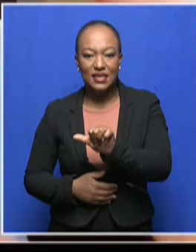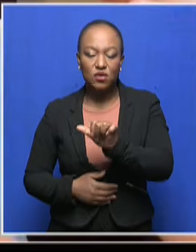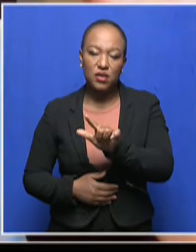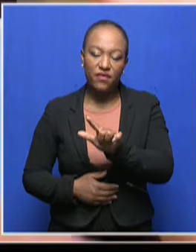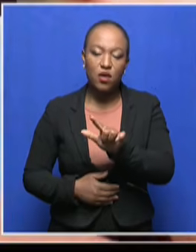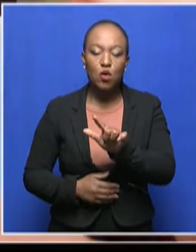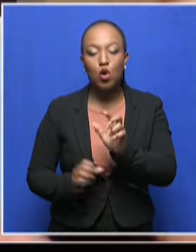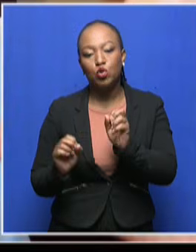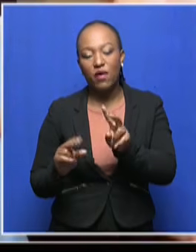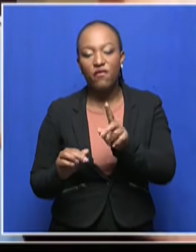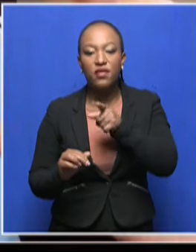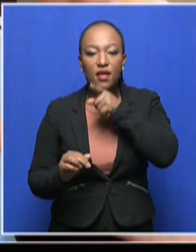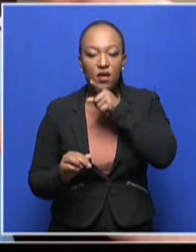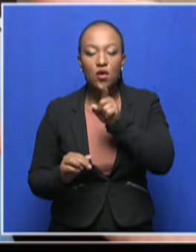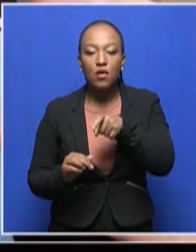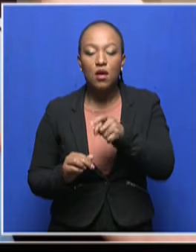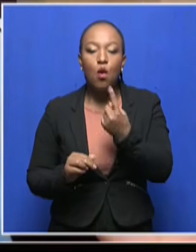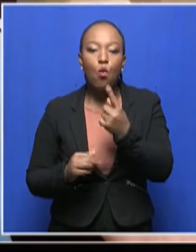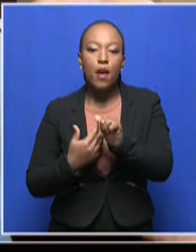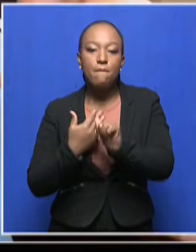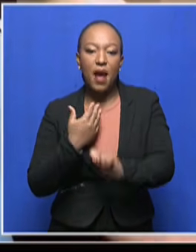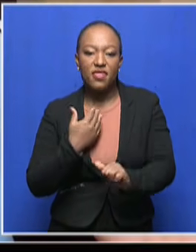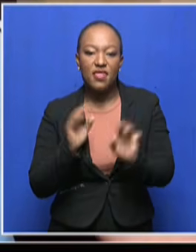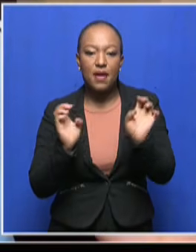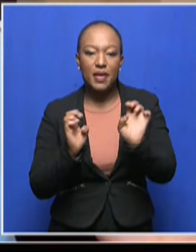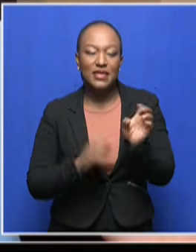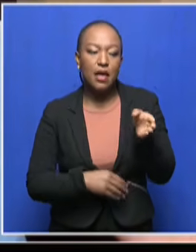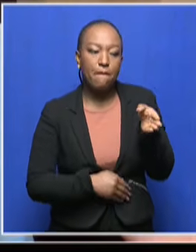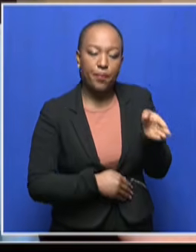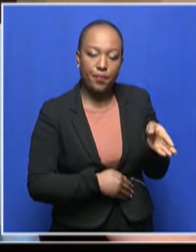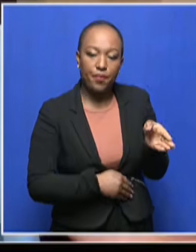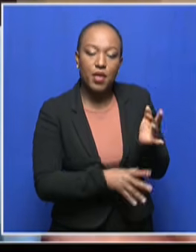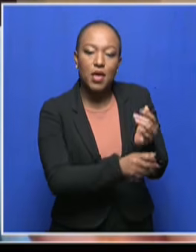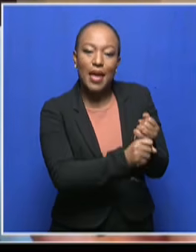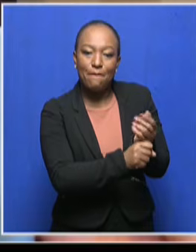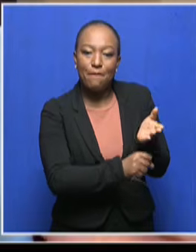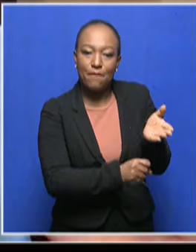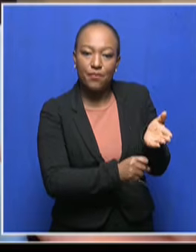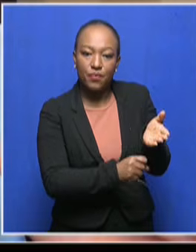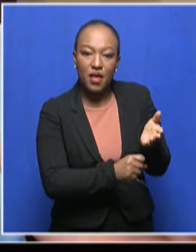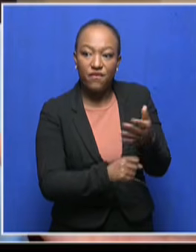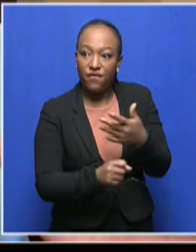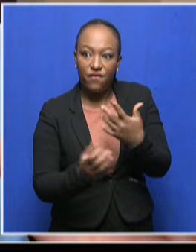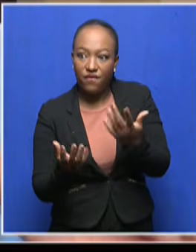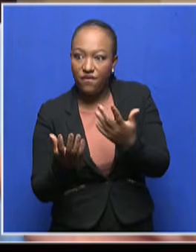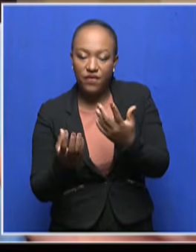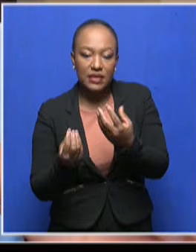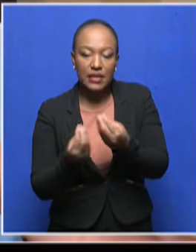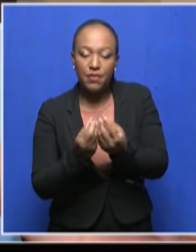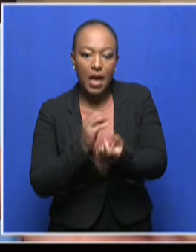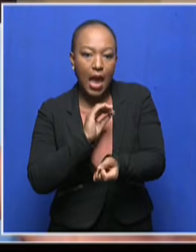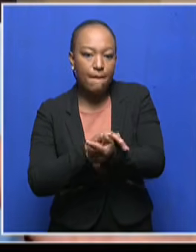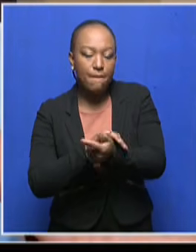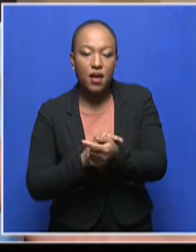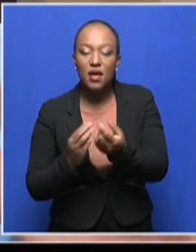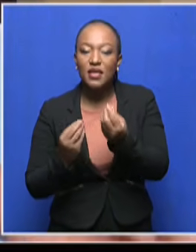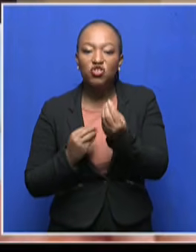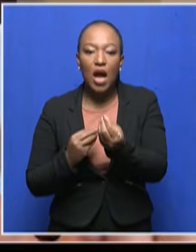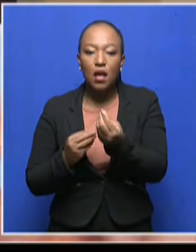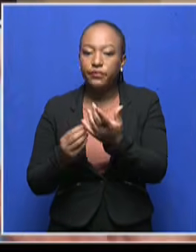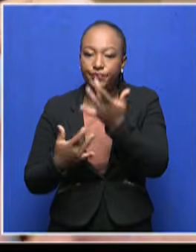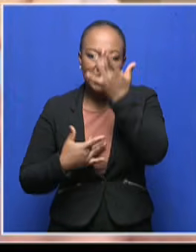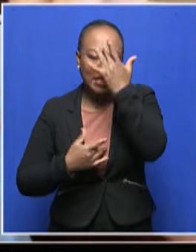10 or 12,000 Rand, you want to have 1 month's worth of emergency savings in that account, so that if you do have that bumper bashing, you have a child that falls ill,